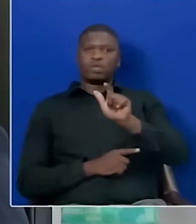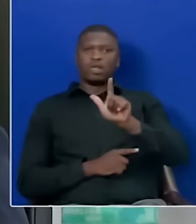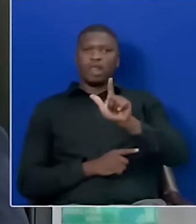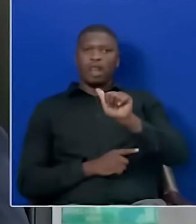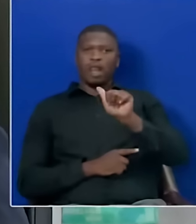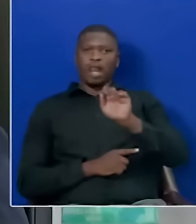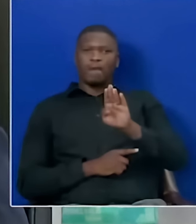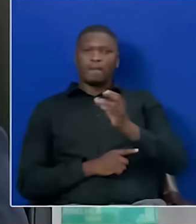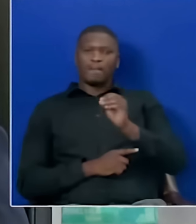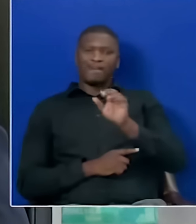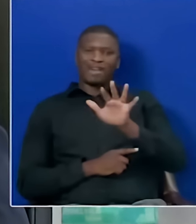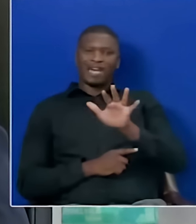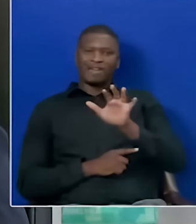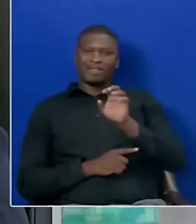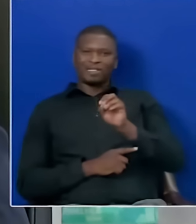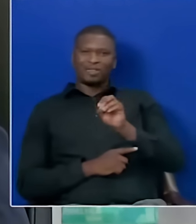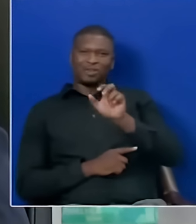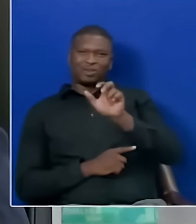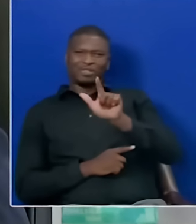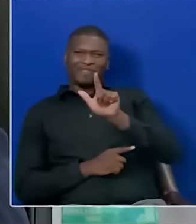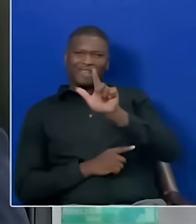507815 of 2024.